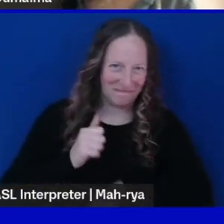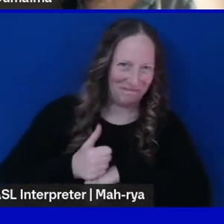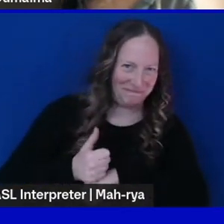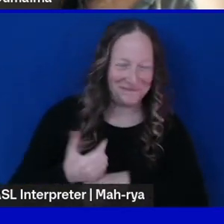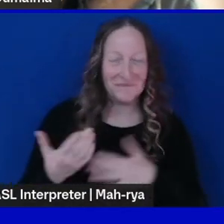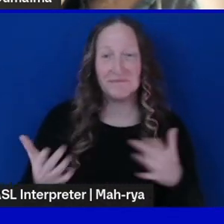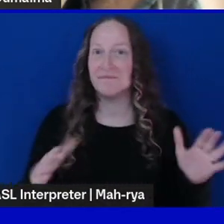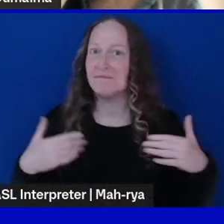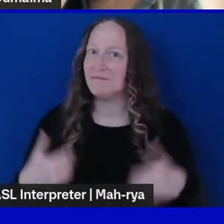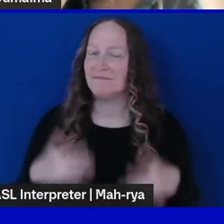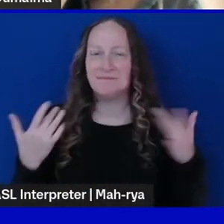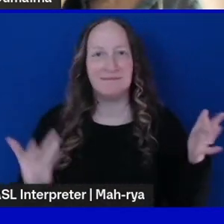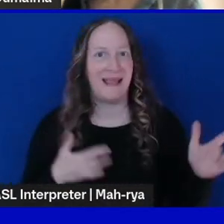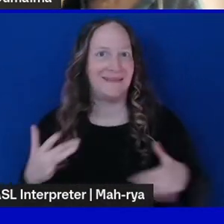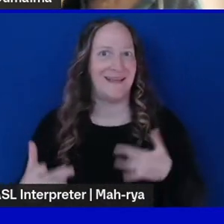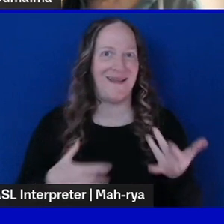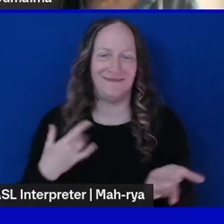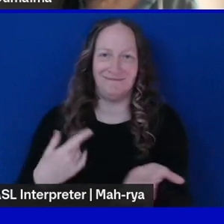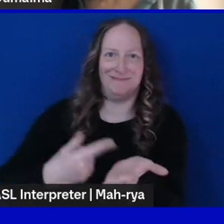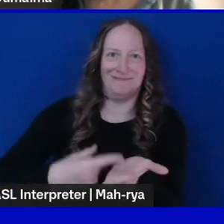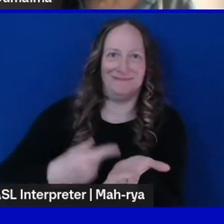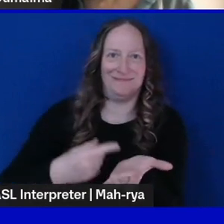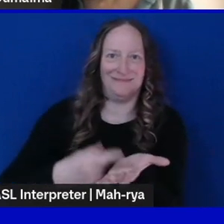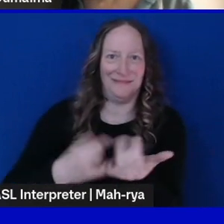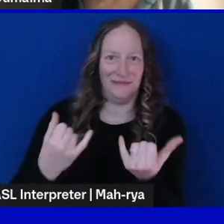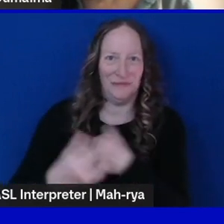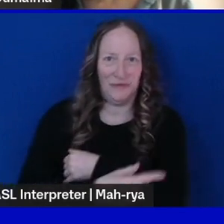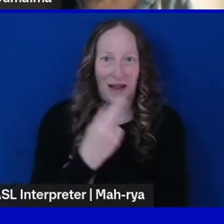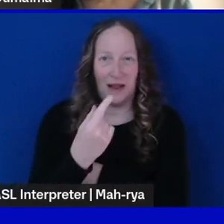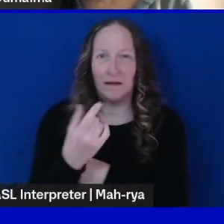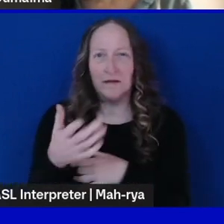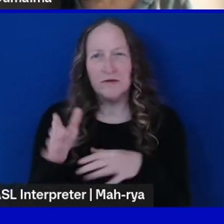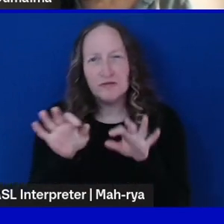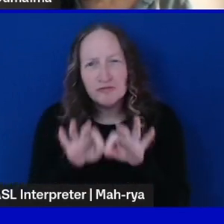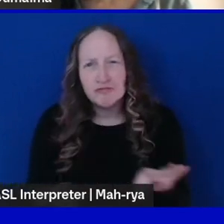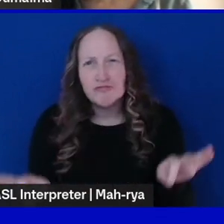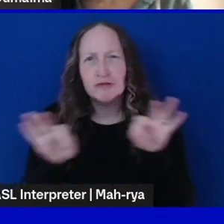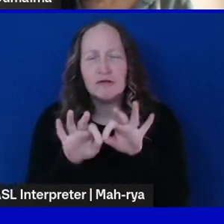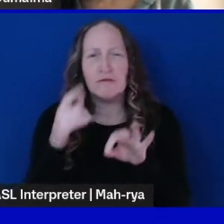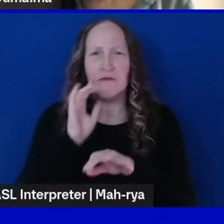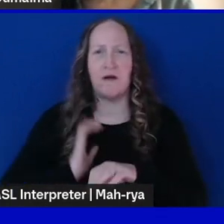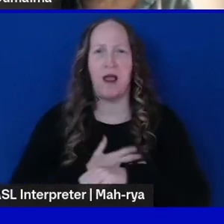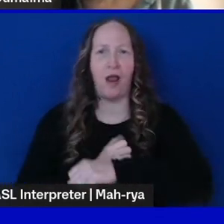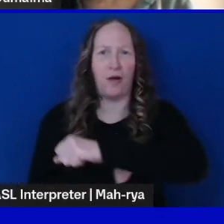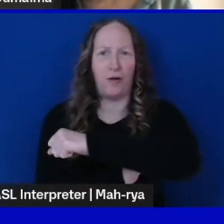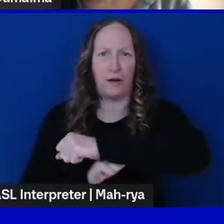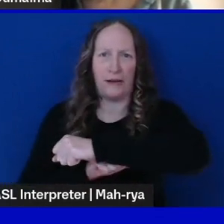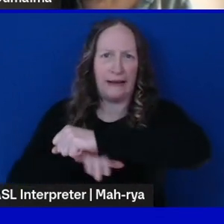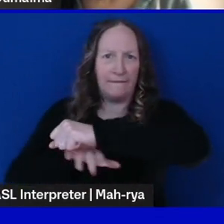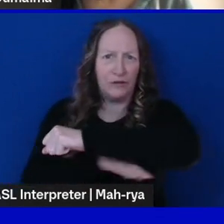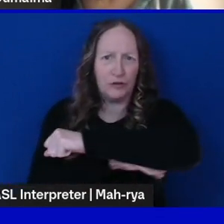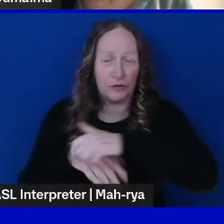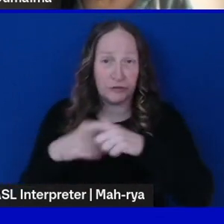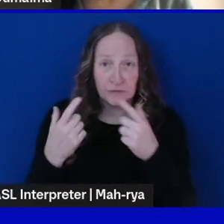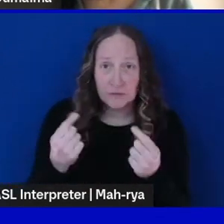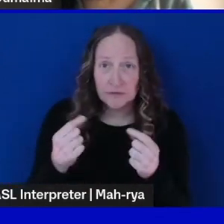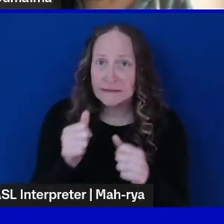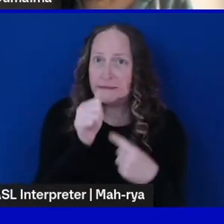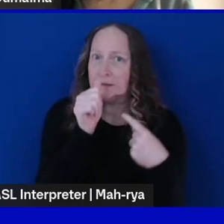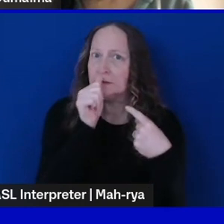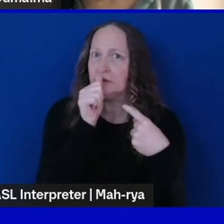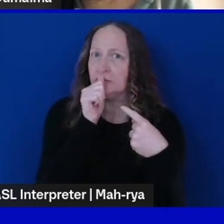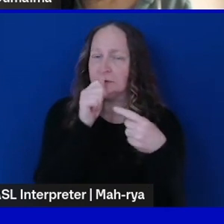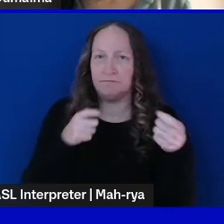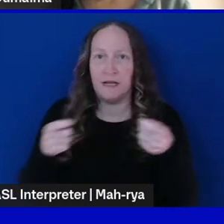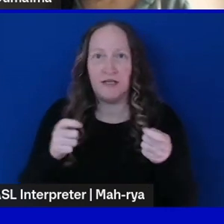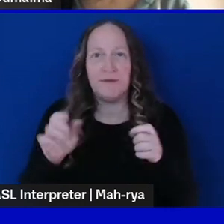excited to talk to you today about something that's very critical to our infrastructure, which is secrets management. So, picture